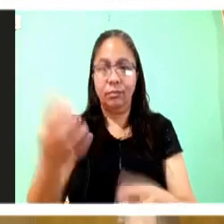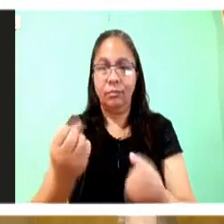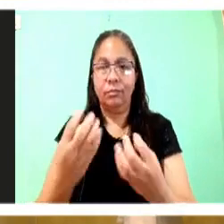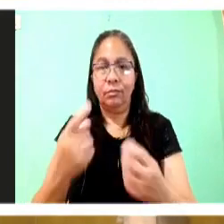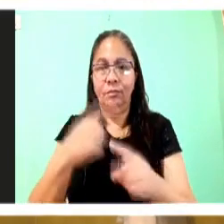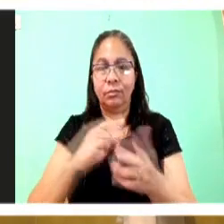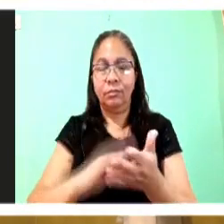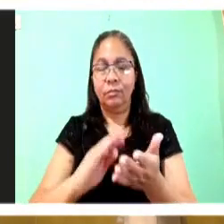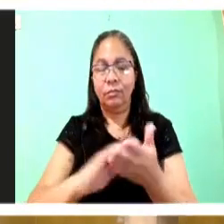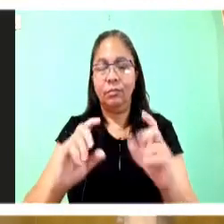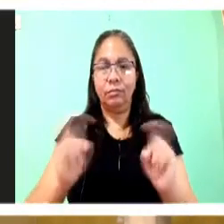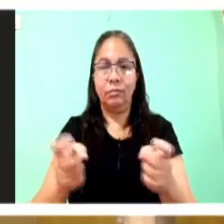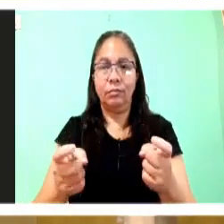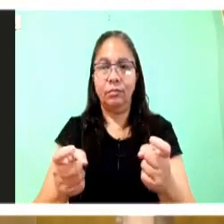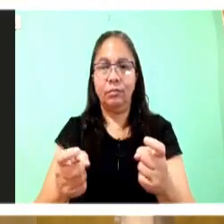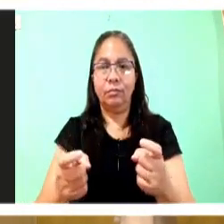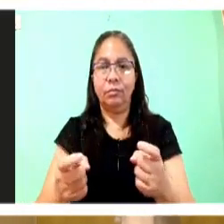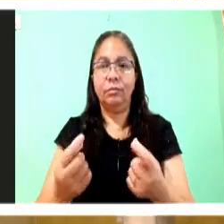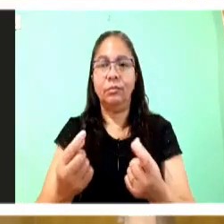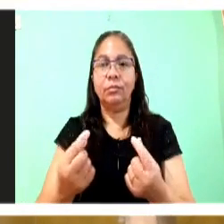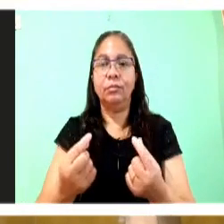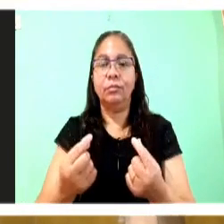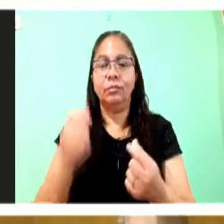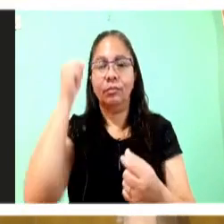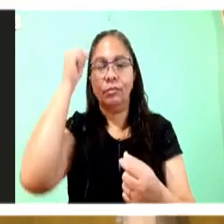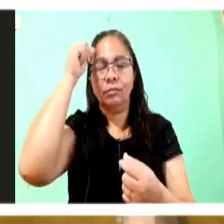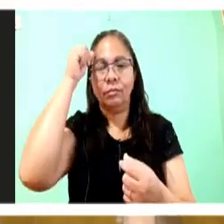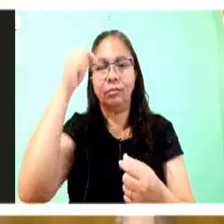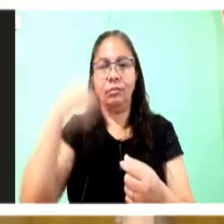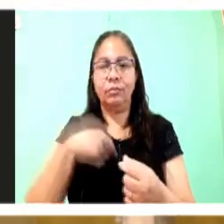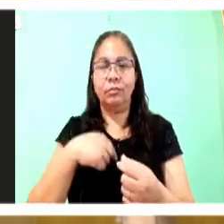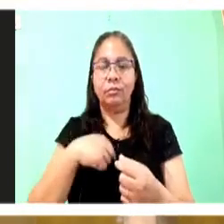of sins. Do this in memory of me."